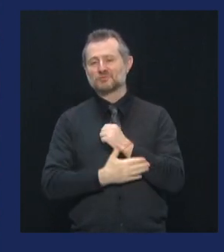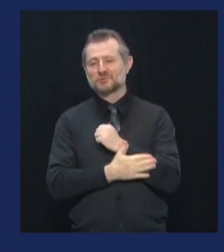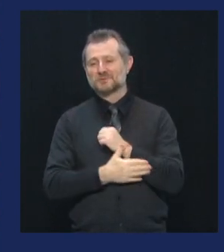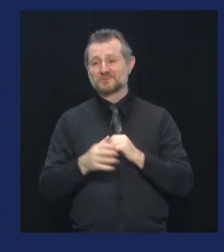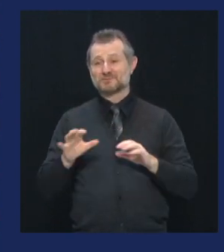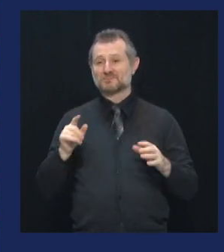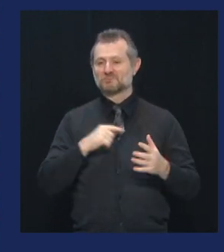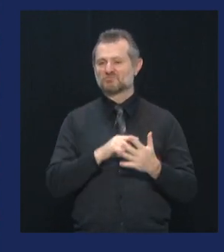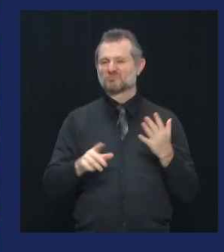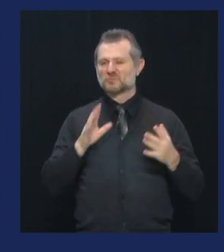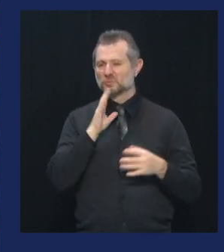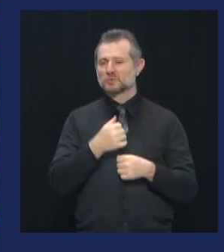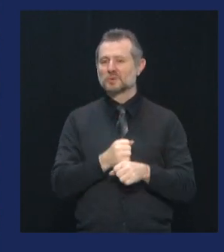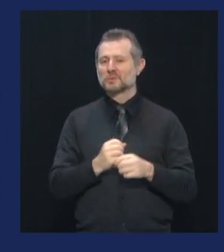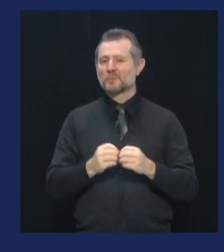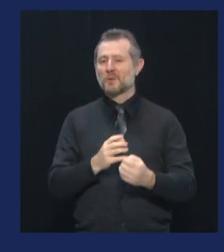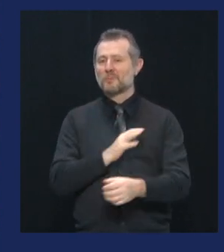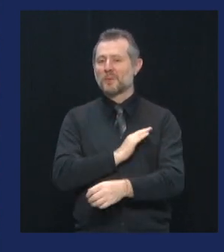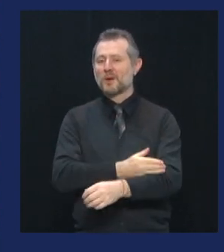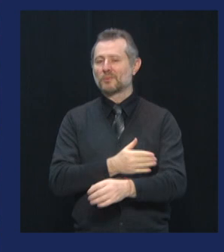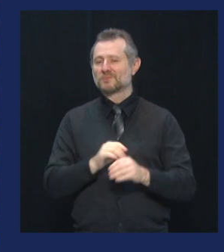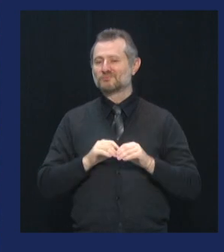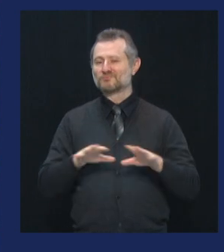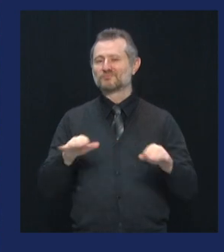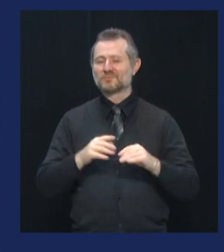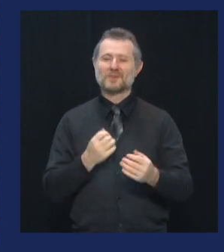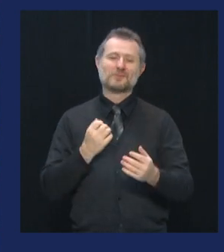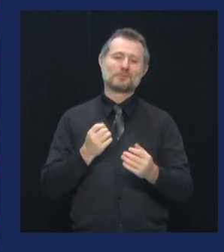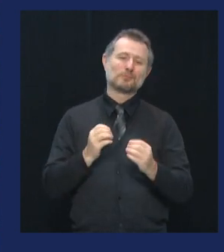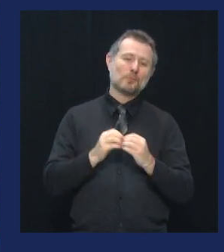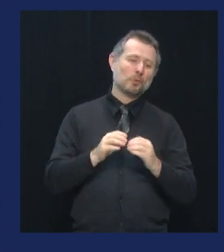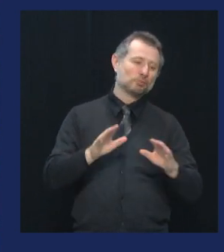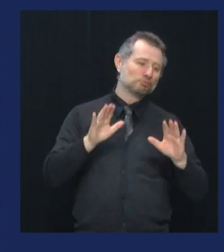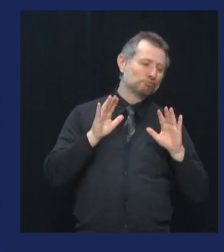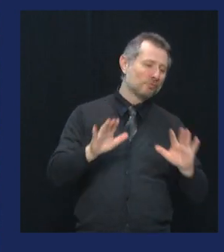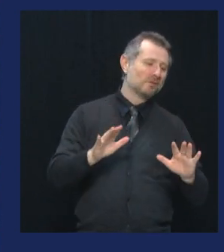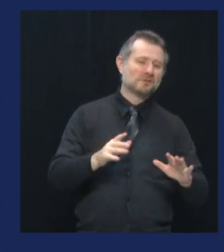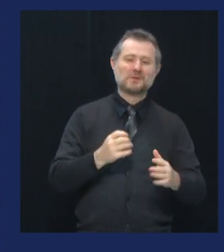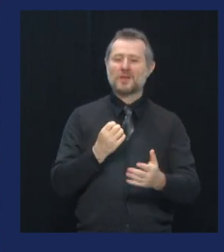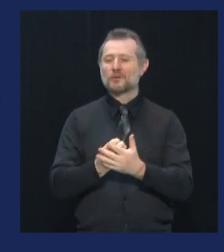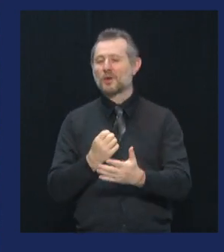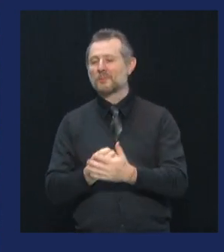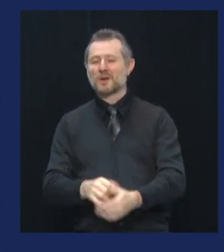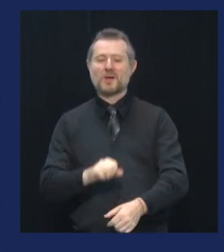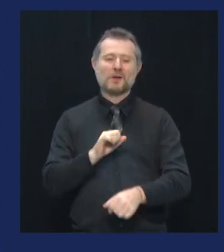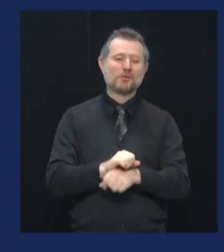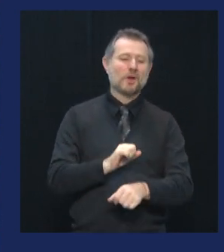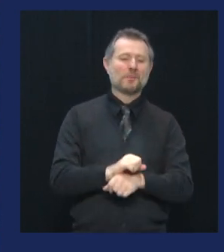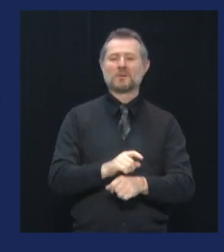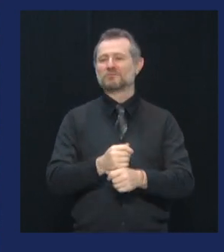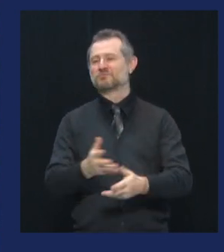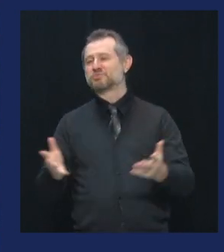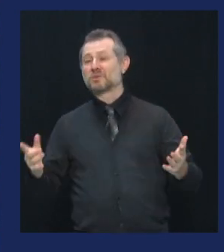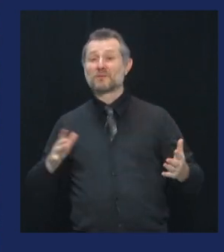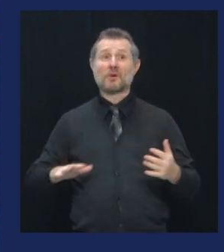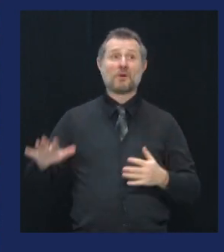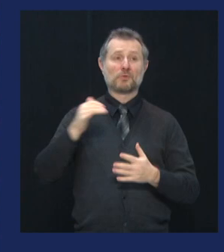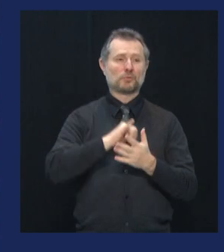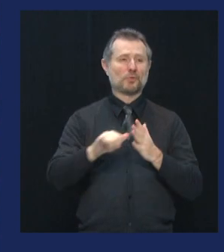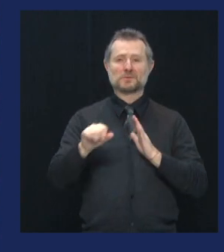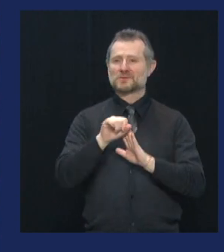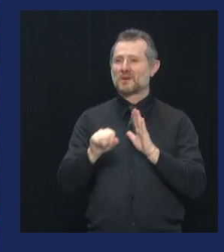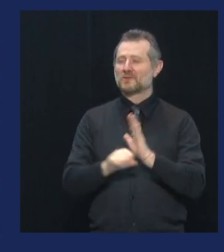but bring needed economic opportunity to struggling parts of our state. They will be accelerated by a new